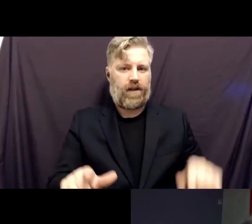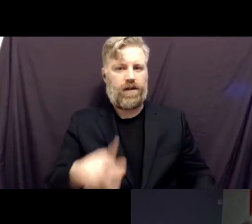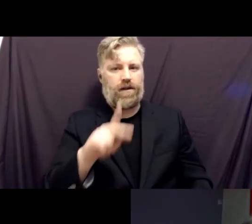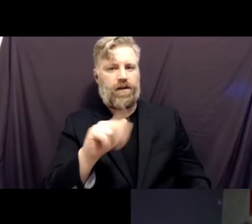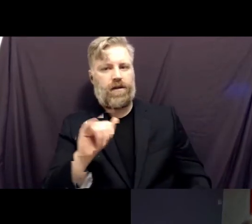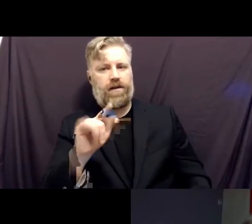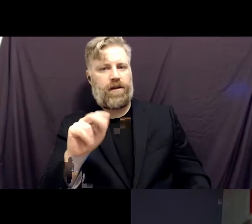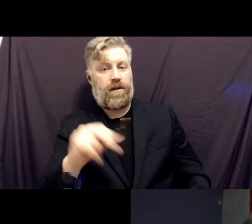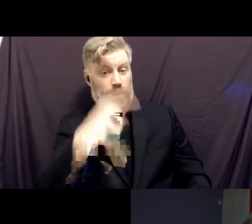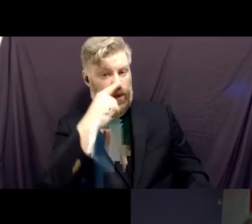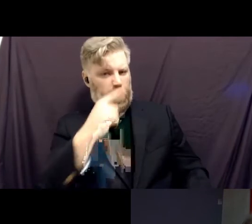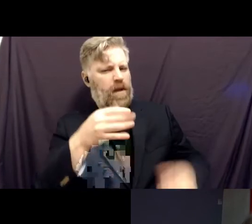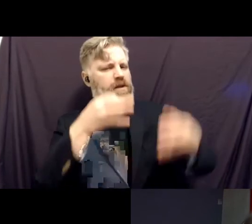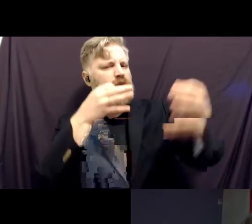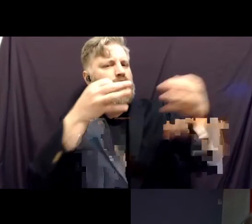participants?